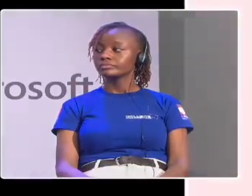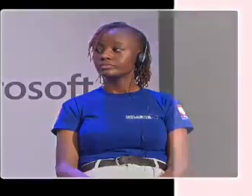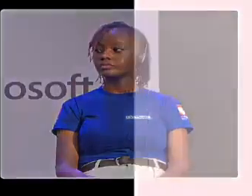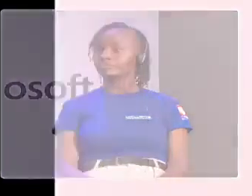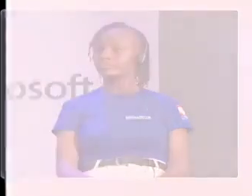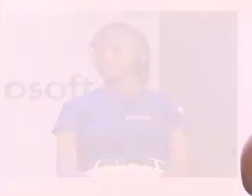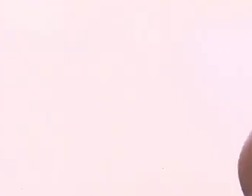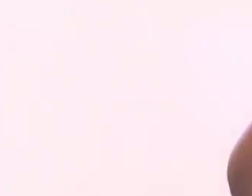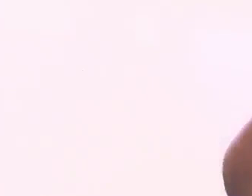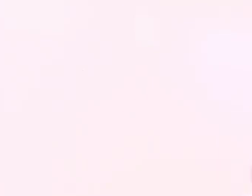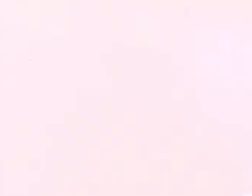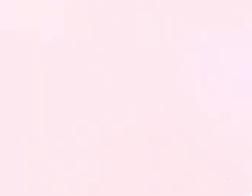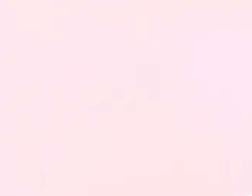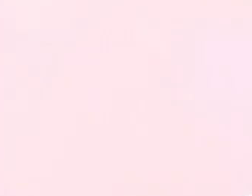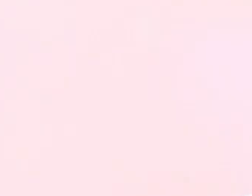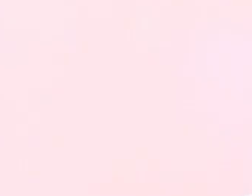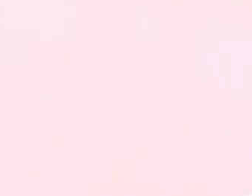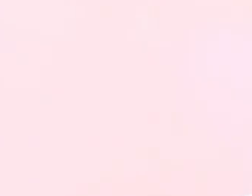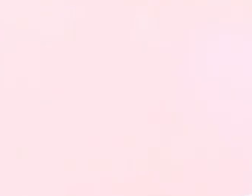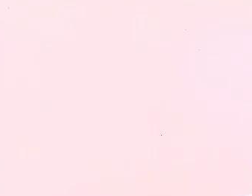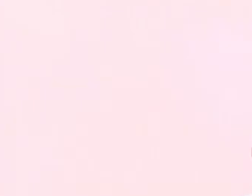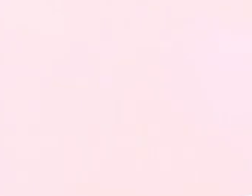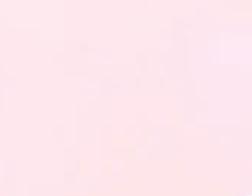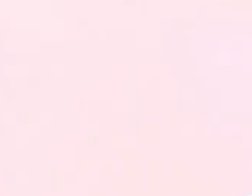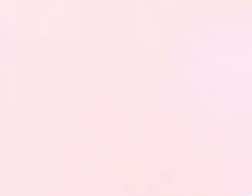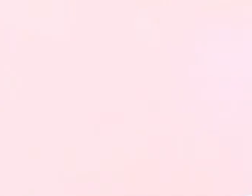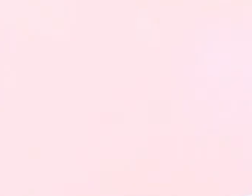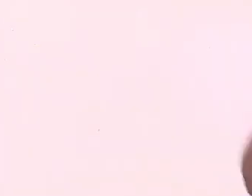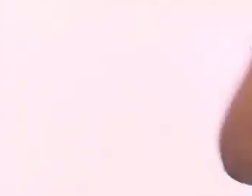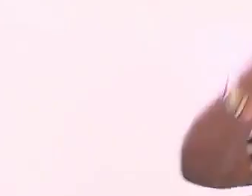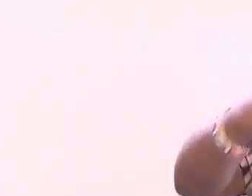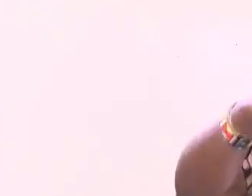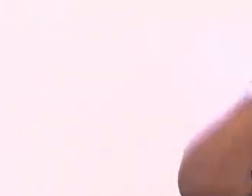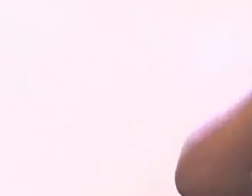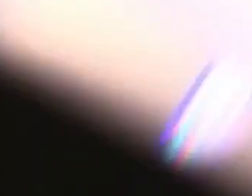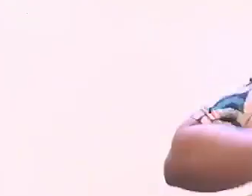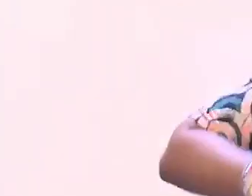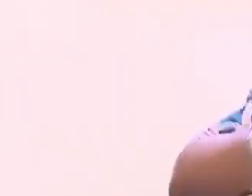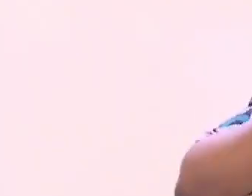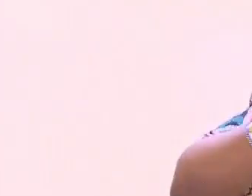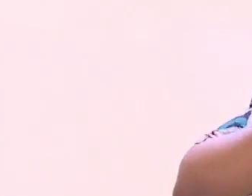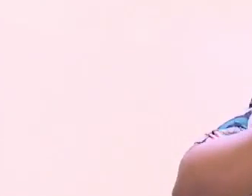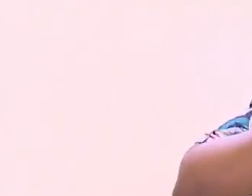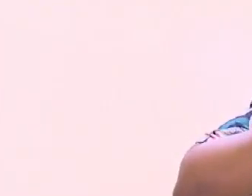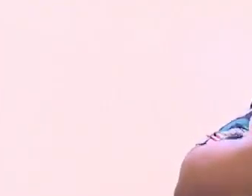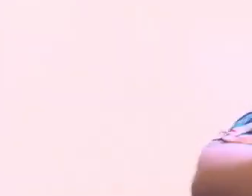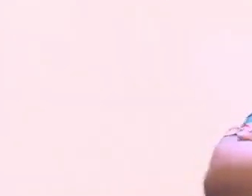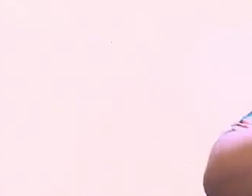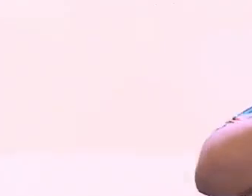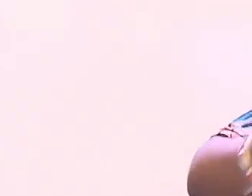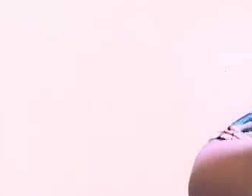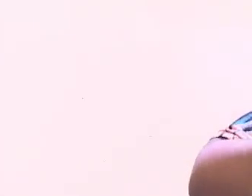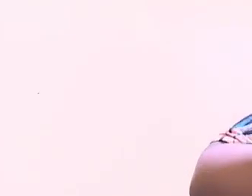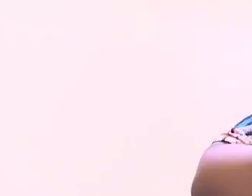advocacy organization, special education classrooms, and as well with her